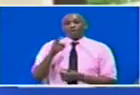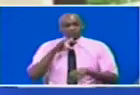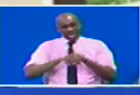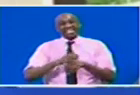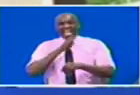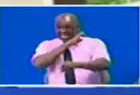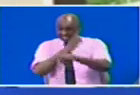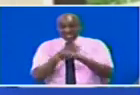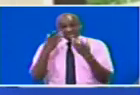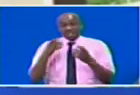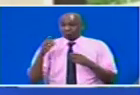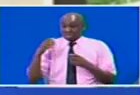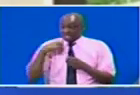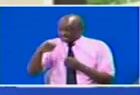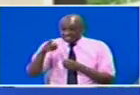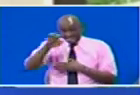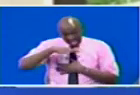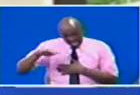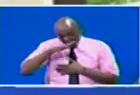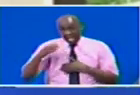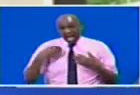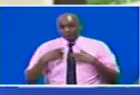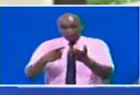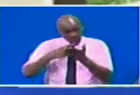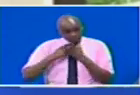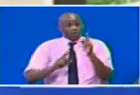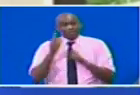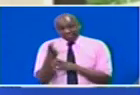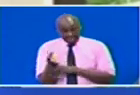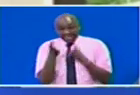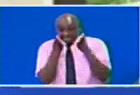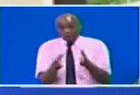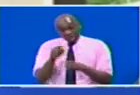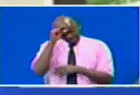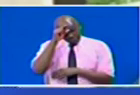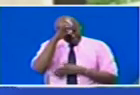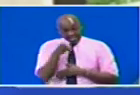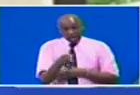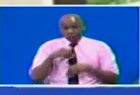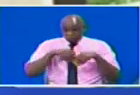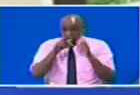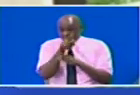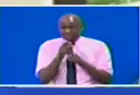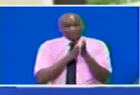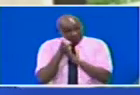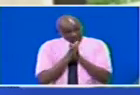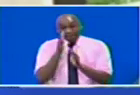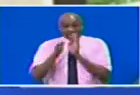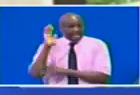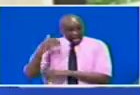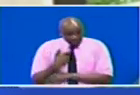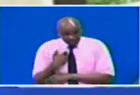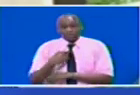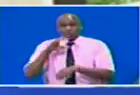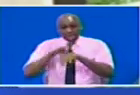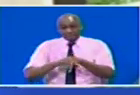the country have been an area of heated debate. And right now, the government is pursuing an ambitious plan to